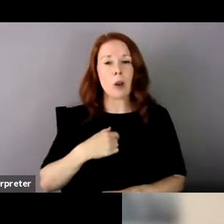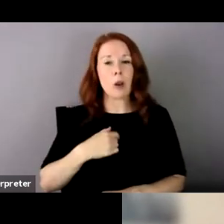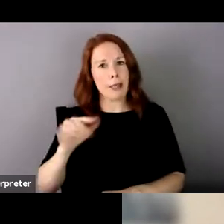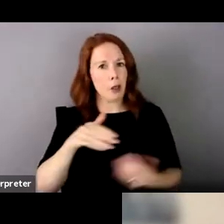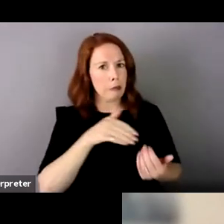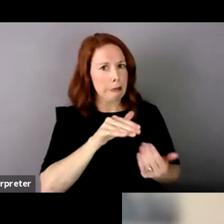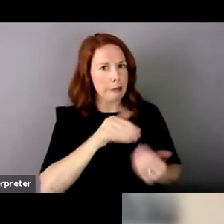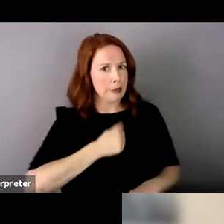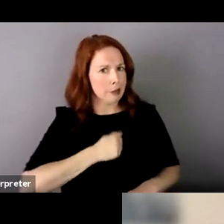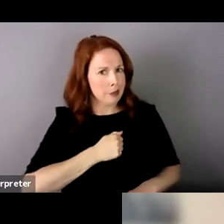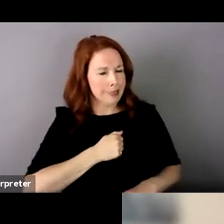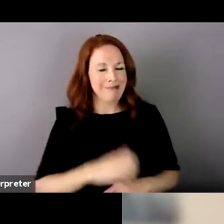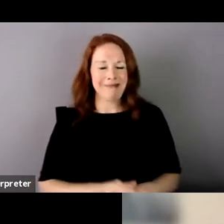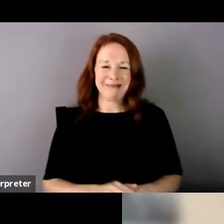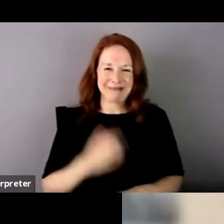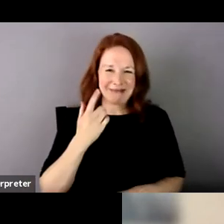I'm sorry.